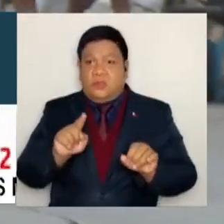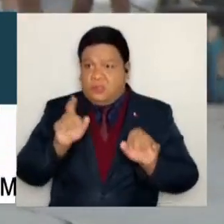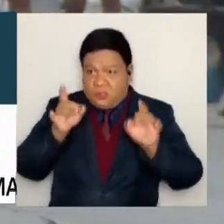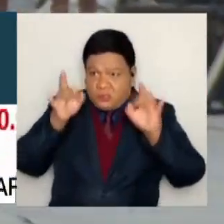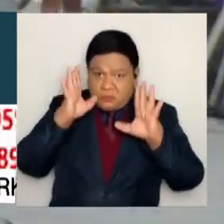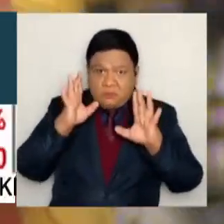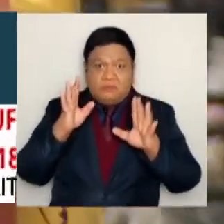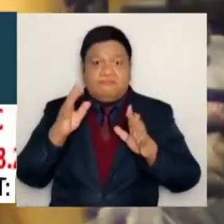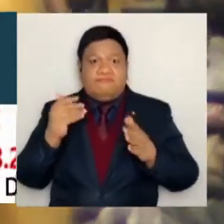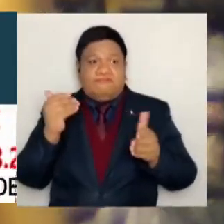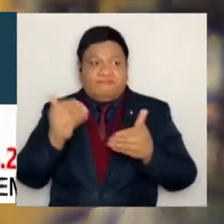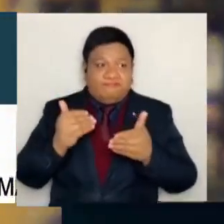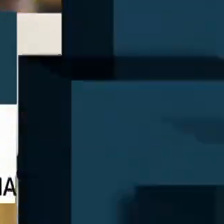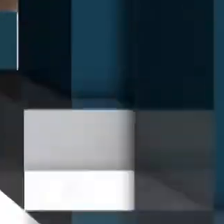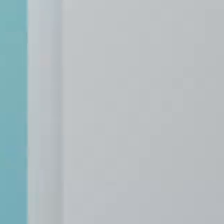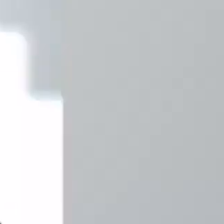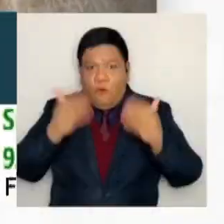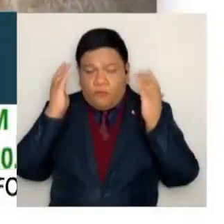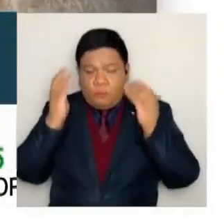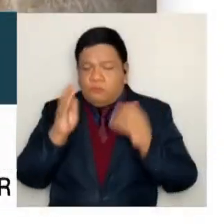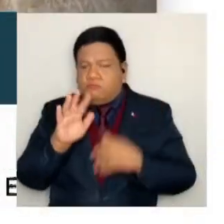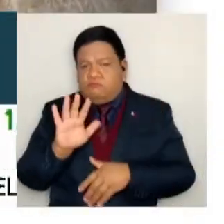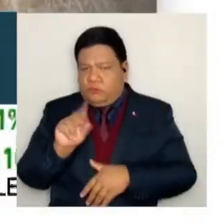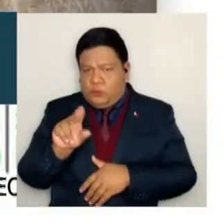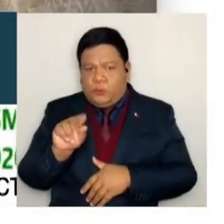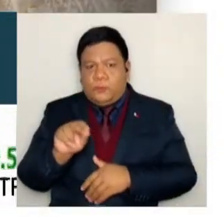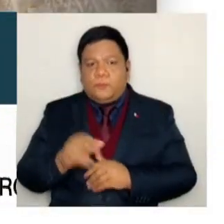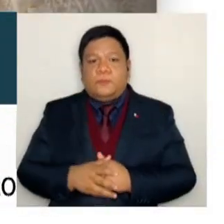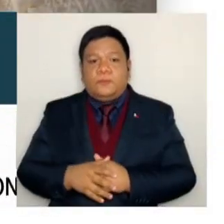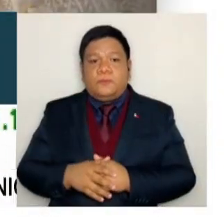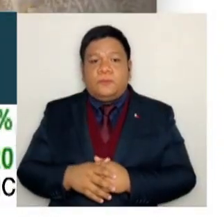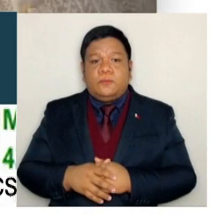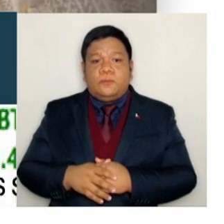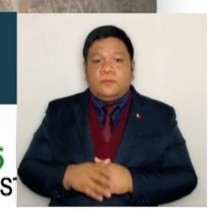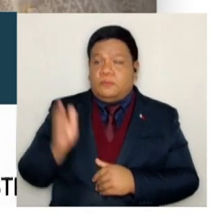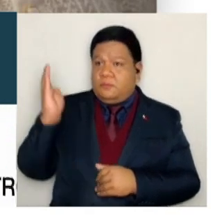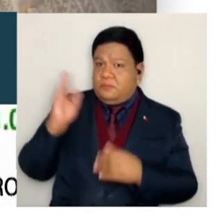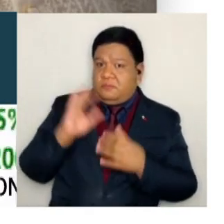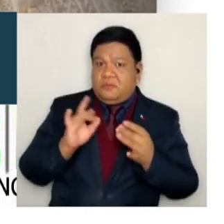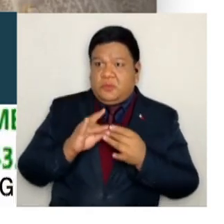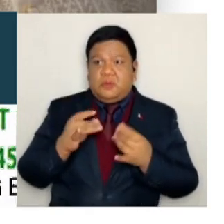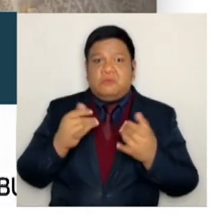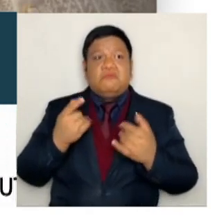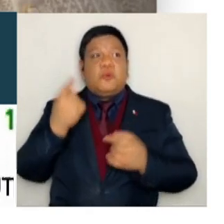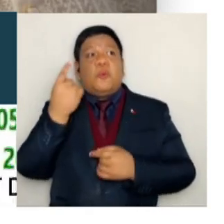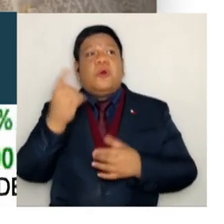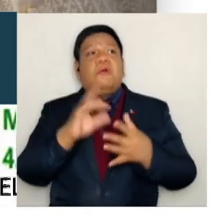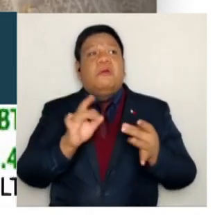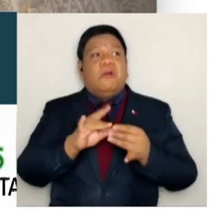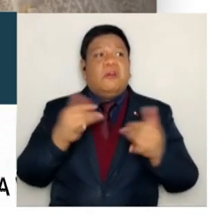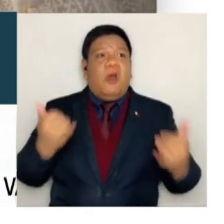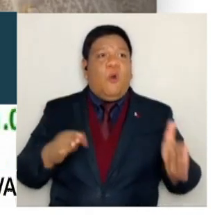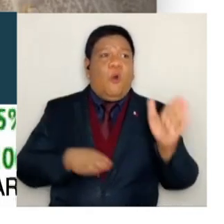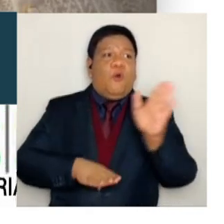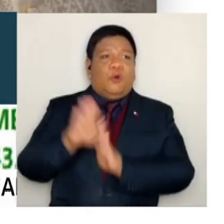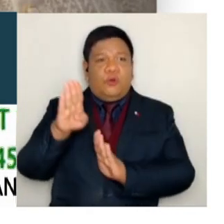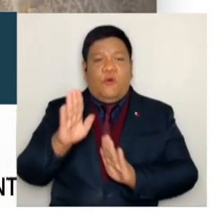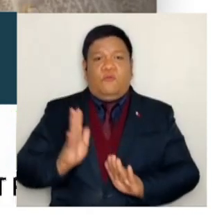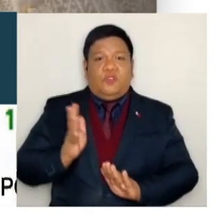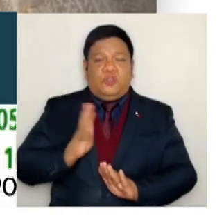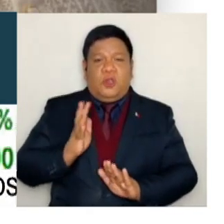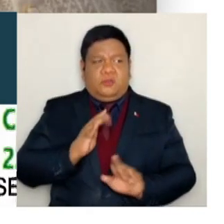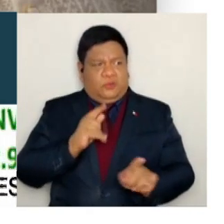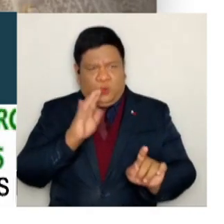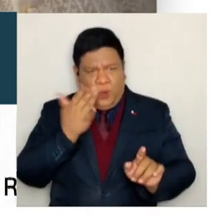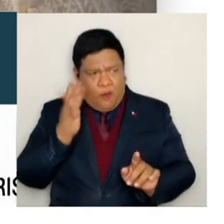junction. Somebody says we are officially in a surge. What's so official about that? First of all, hindi naman sila government.